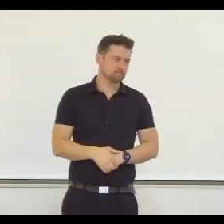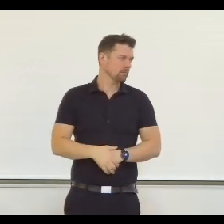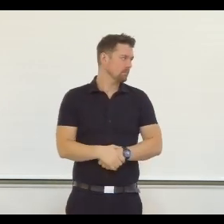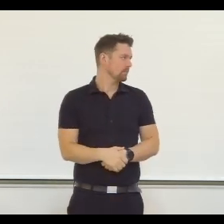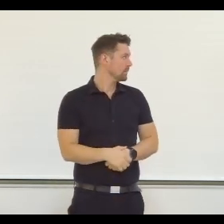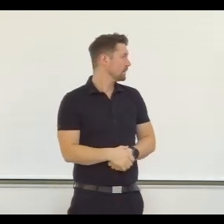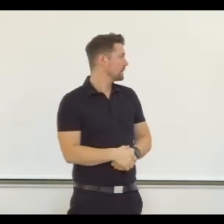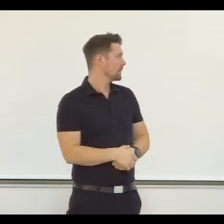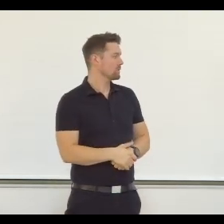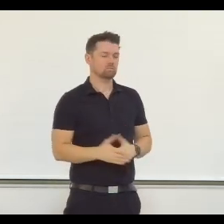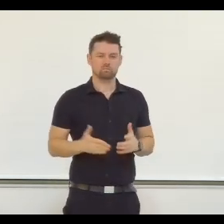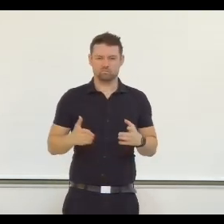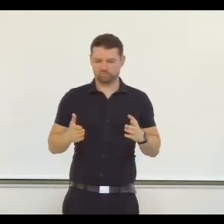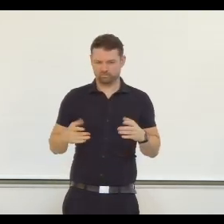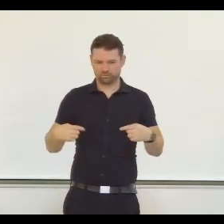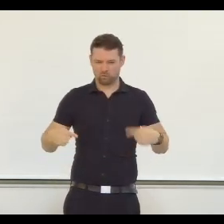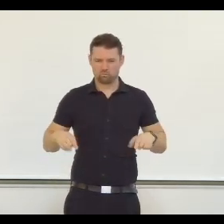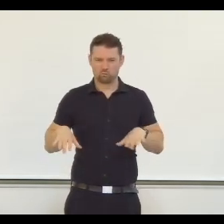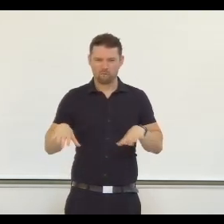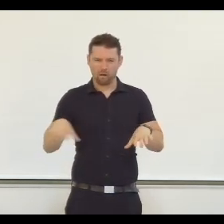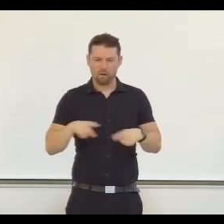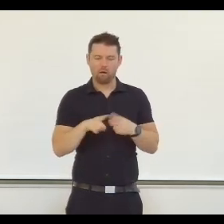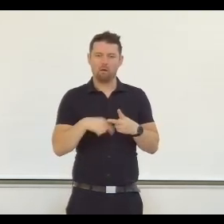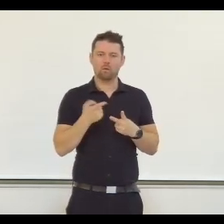So you have the rovers, you have the humans,